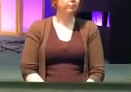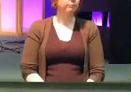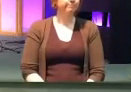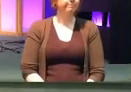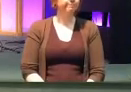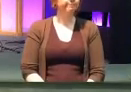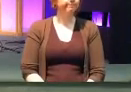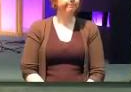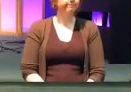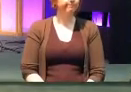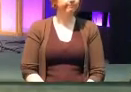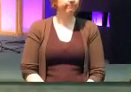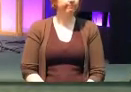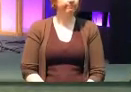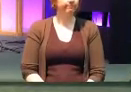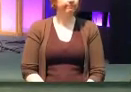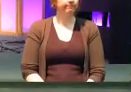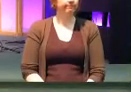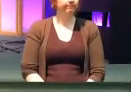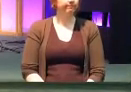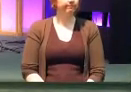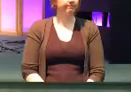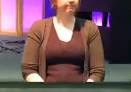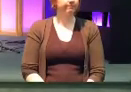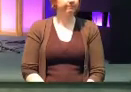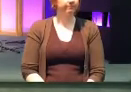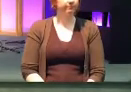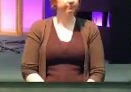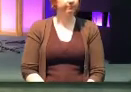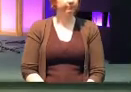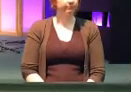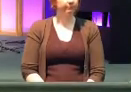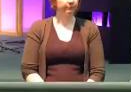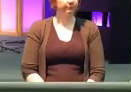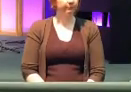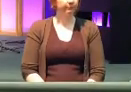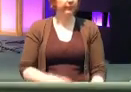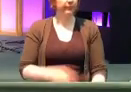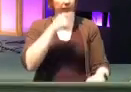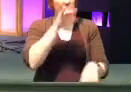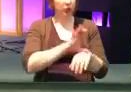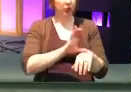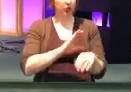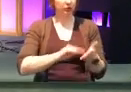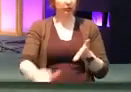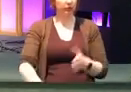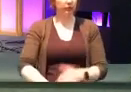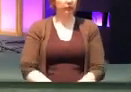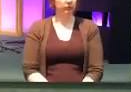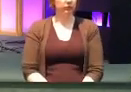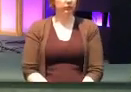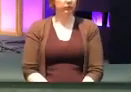Why don't you turn to someone next to you, just smile really big and say, you are lucky to be sitting next to me today.